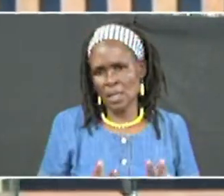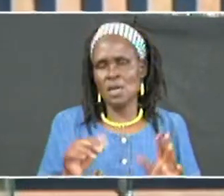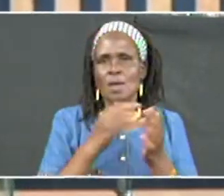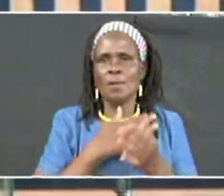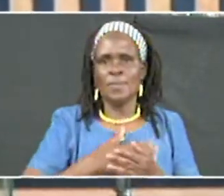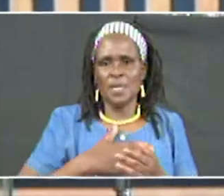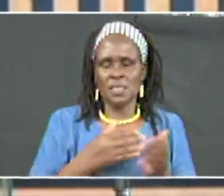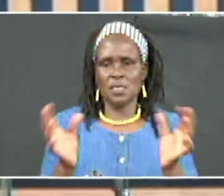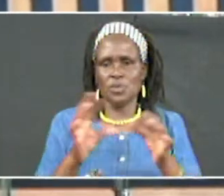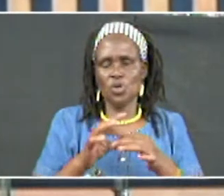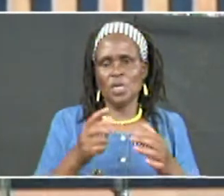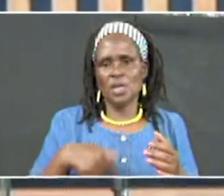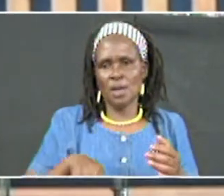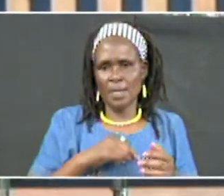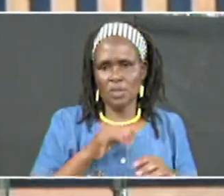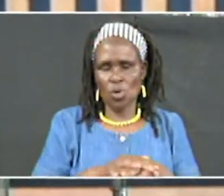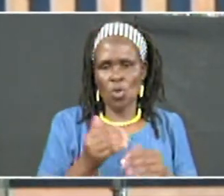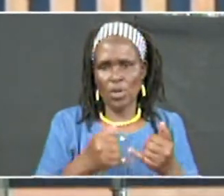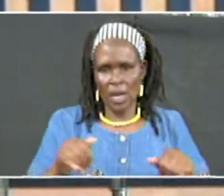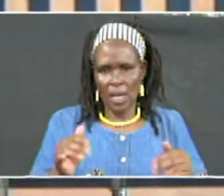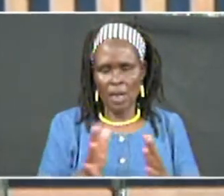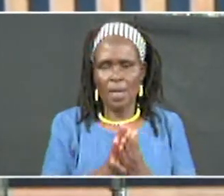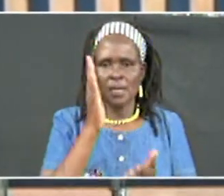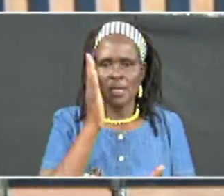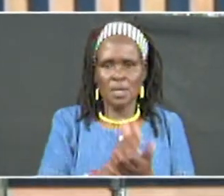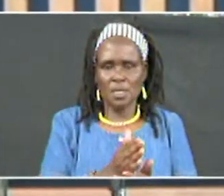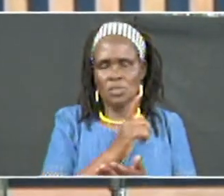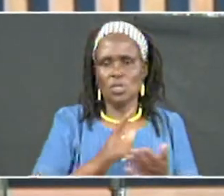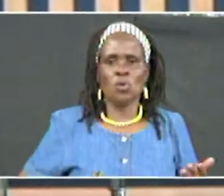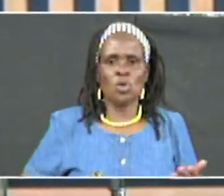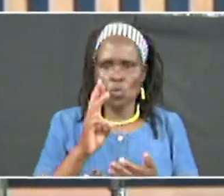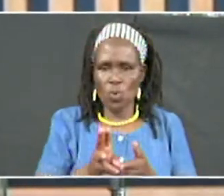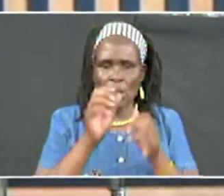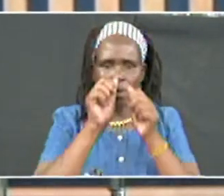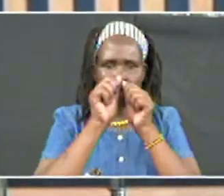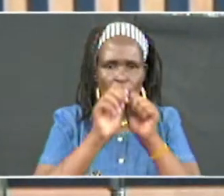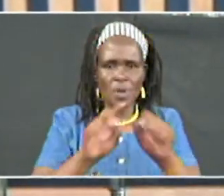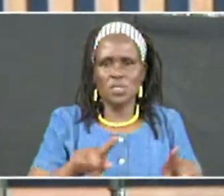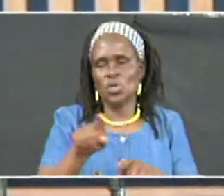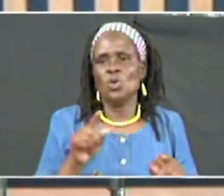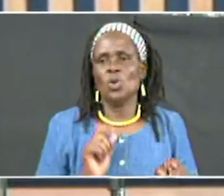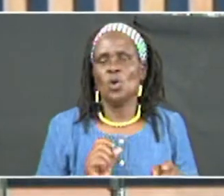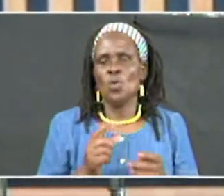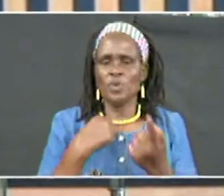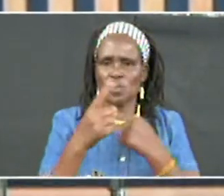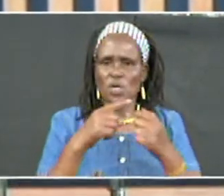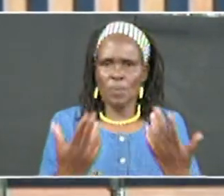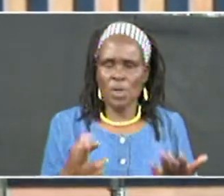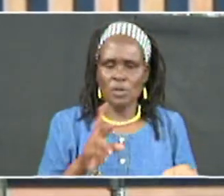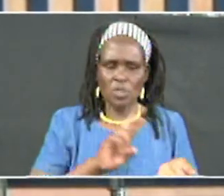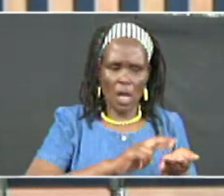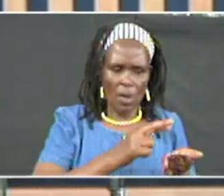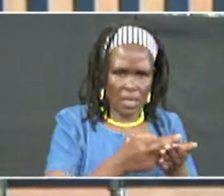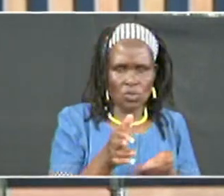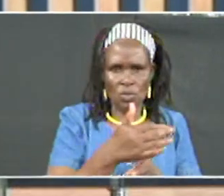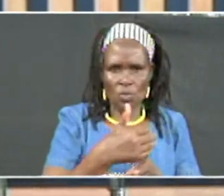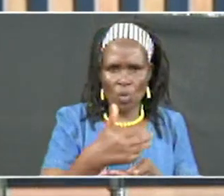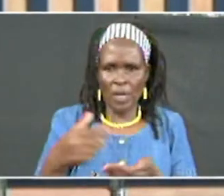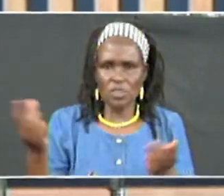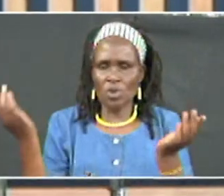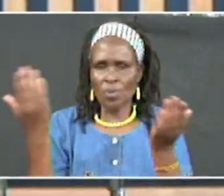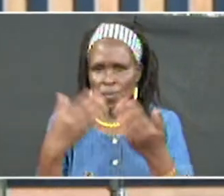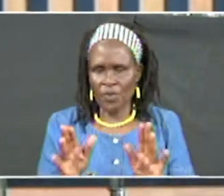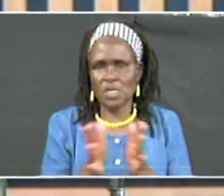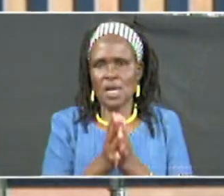us online. And indeed, the Lord will bless you. We've talked about resource mobilization. And this year, we